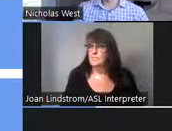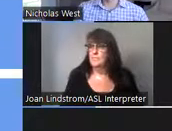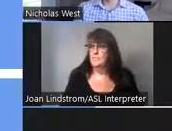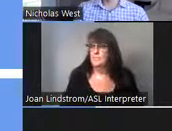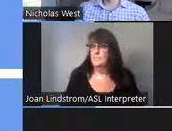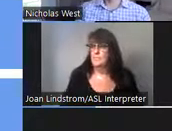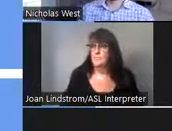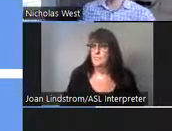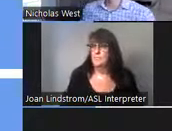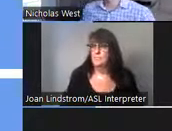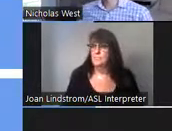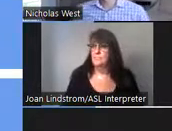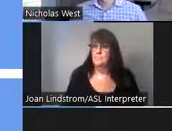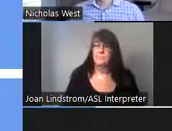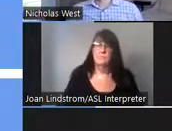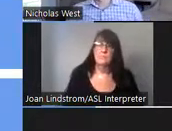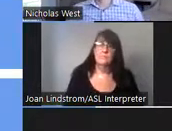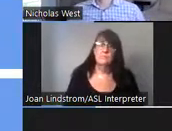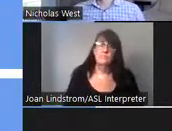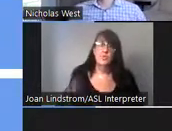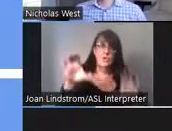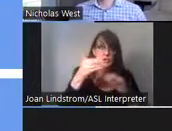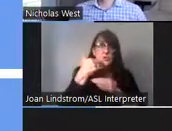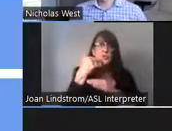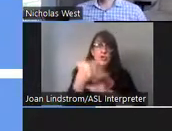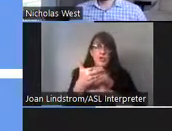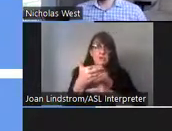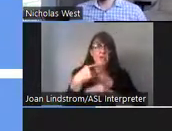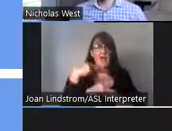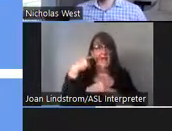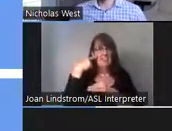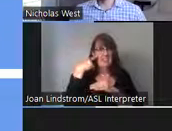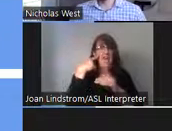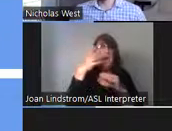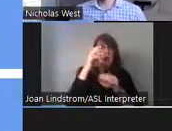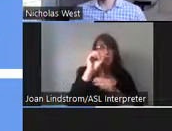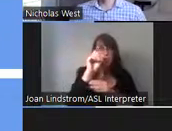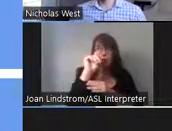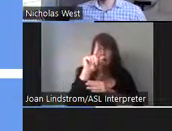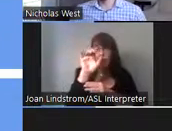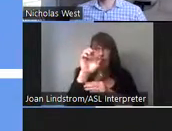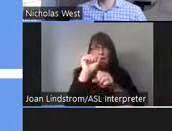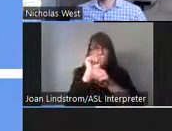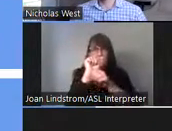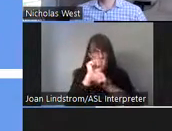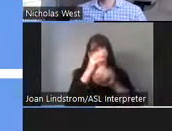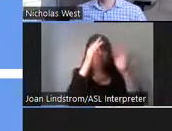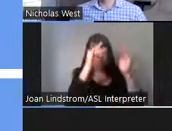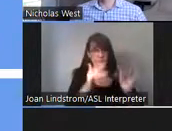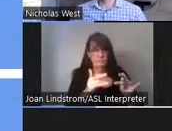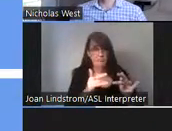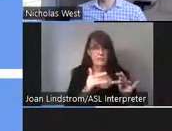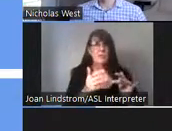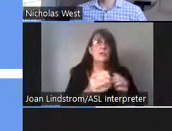Yeah, you're doing good. Mm-hmm. All right. So I thought it'd be helpful to outline, I know we're talking about workforce in a few